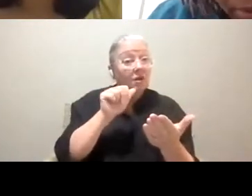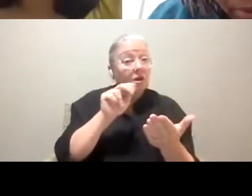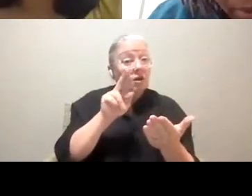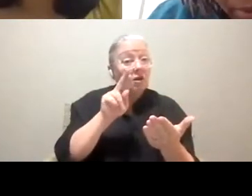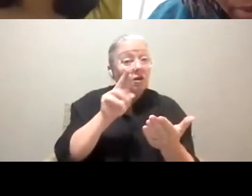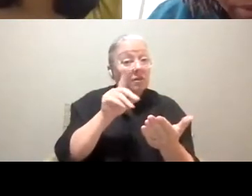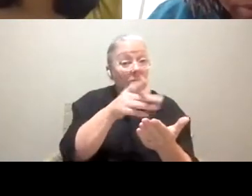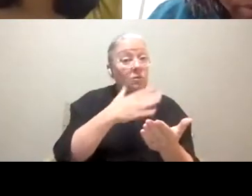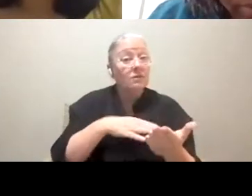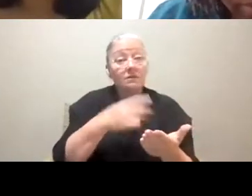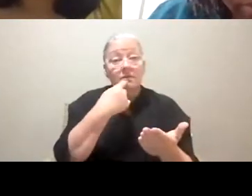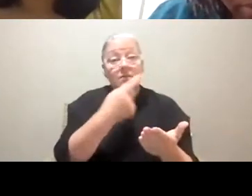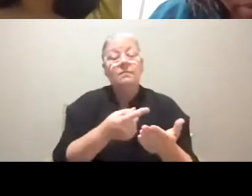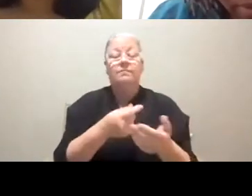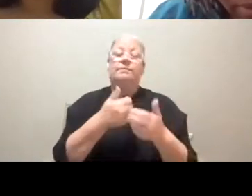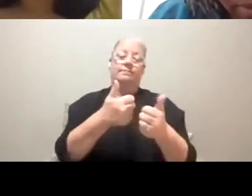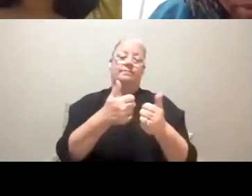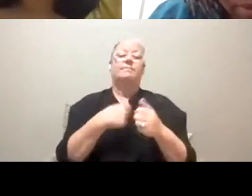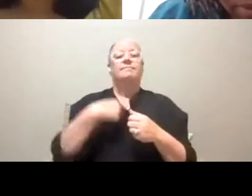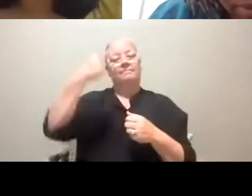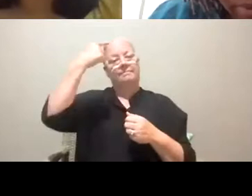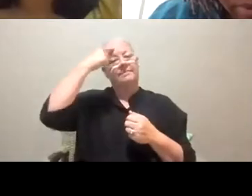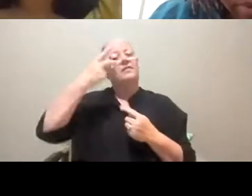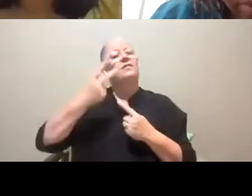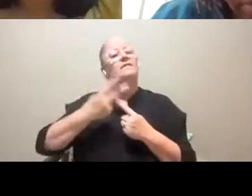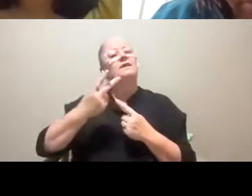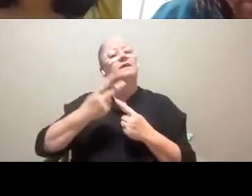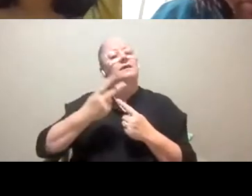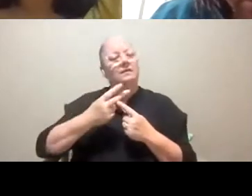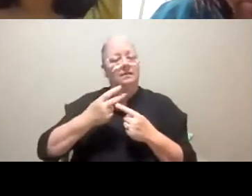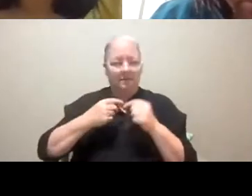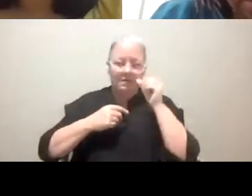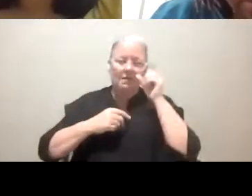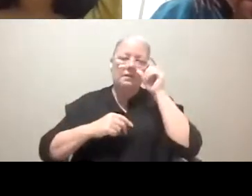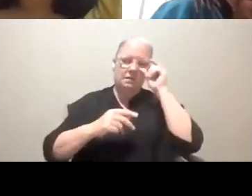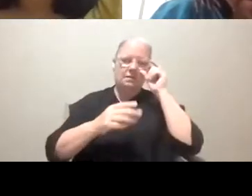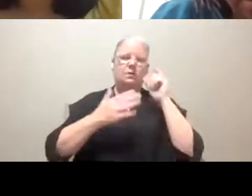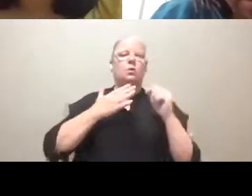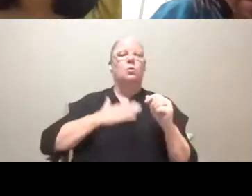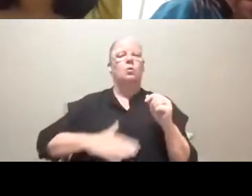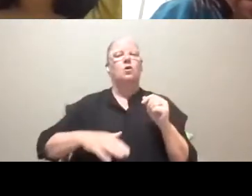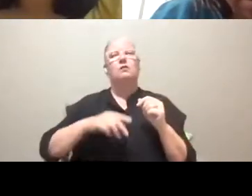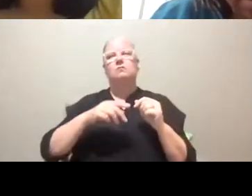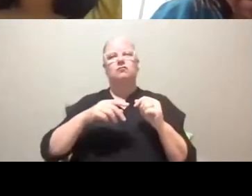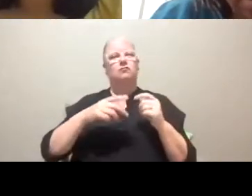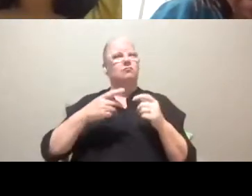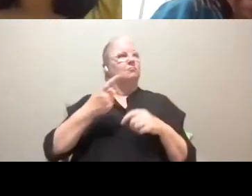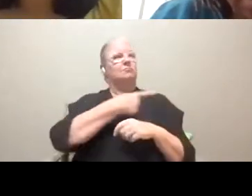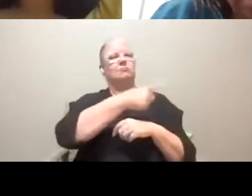on sensitization and creating awareness on safeguarding.